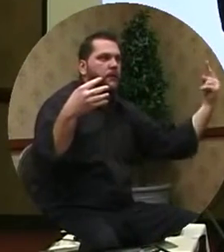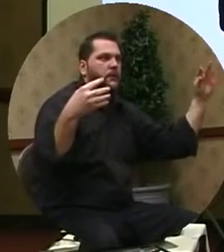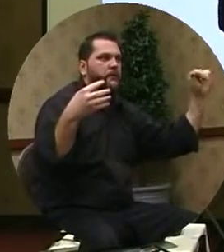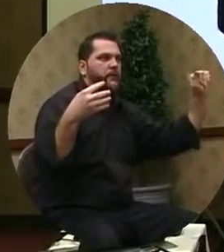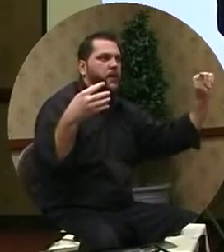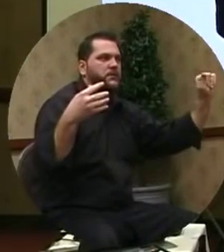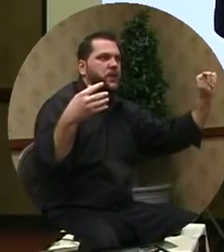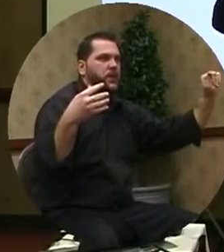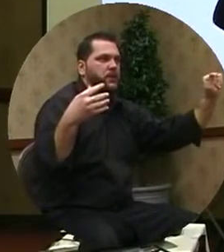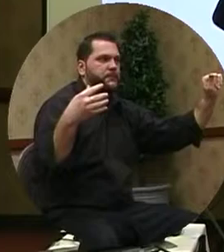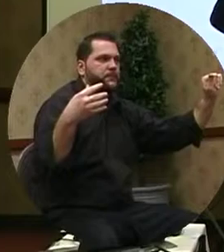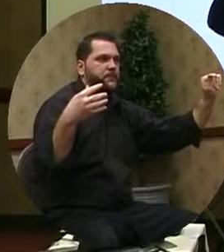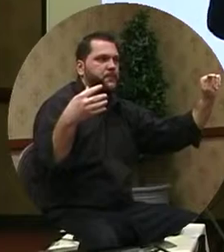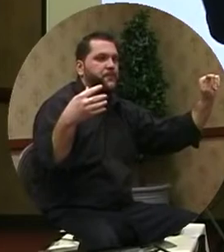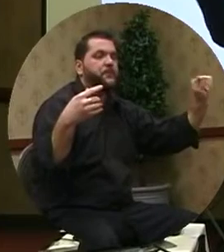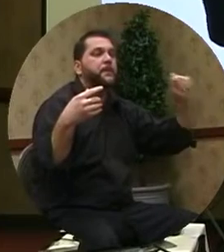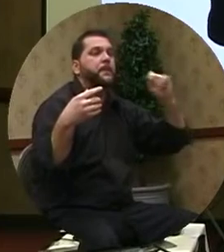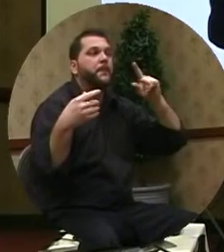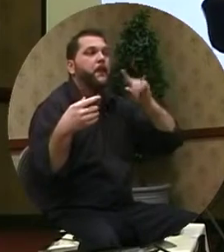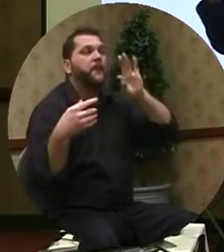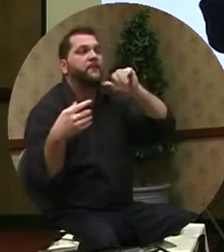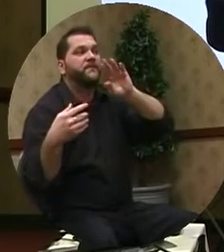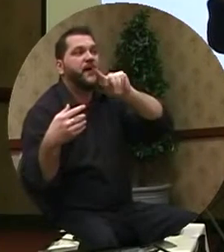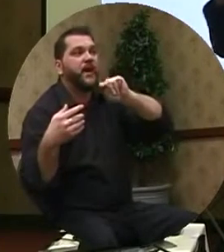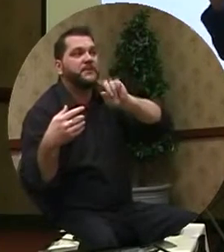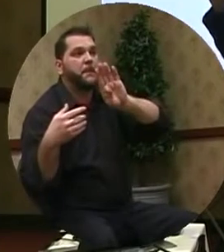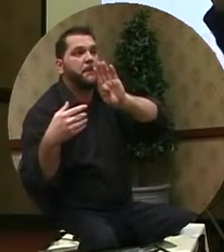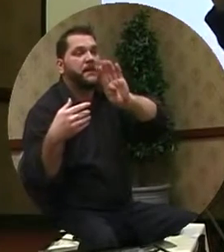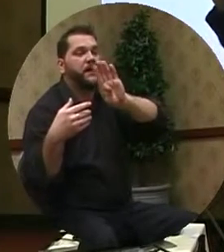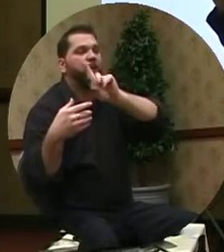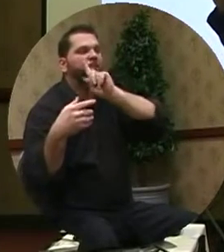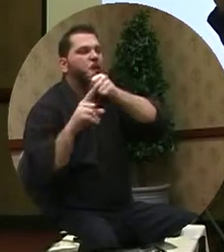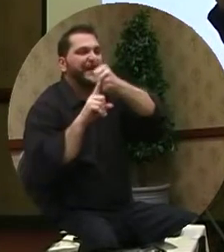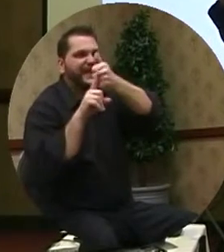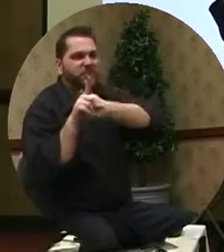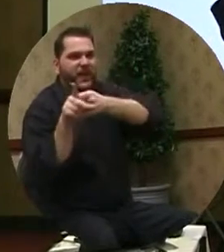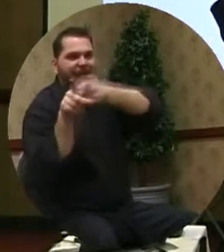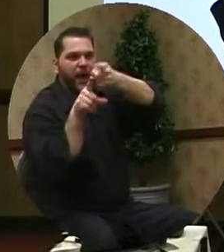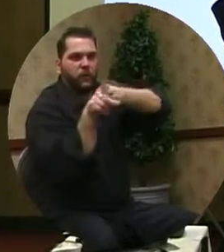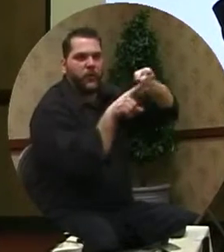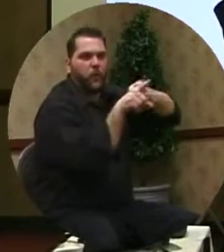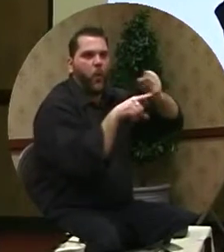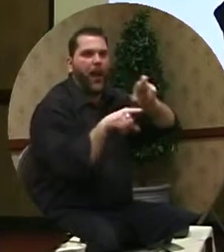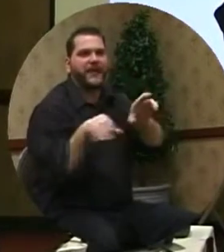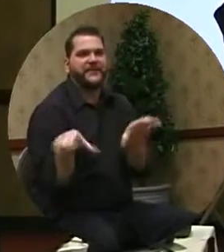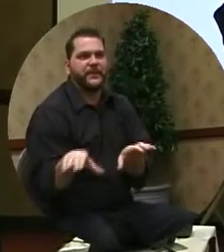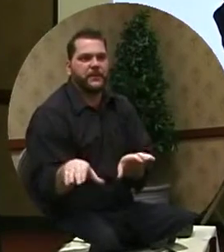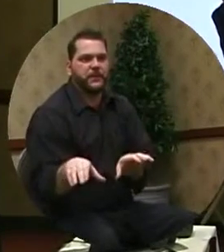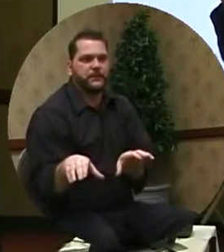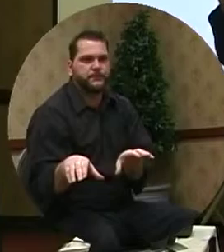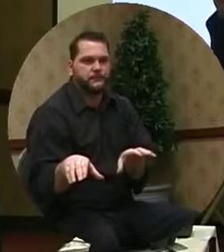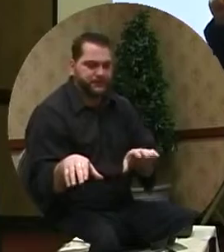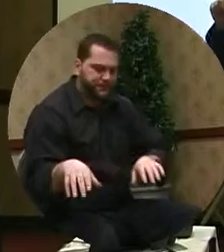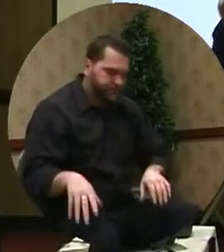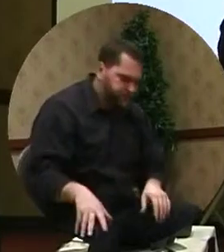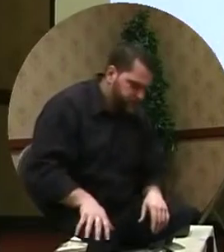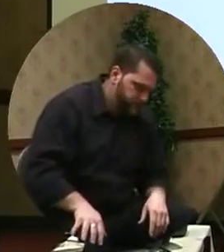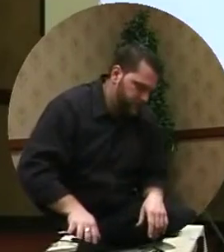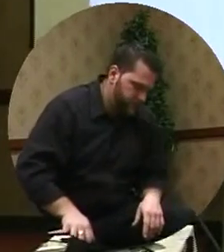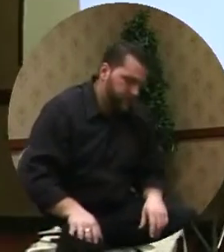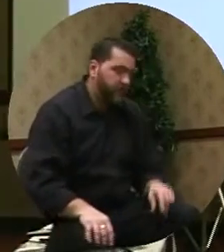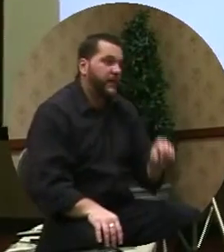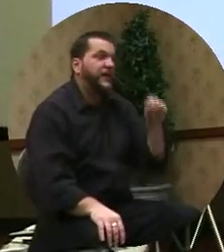be done for each of the areas or activities. Now, what I will tell you is if you